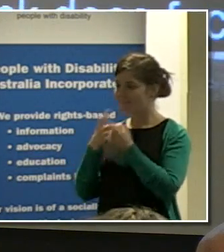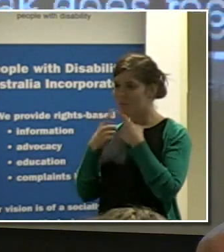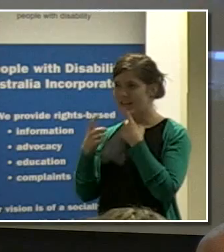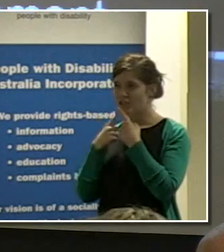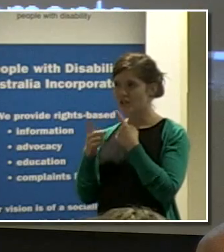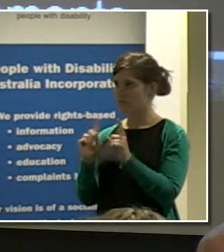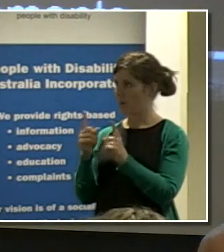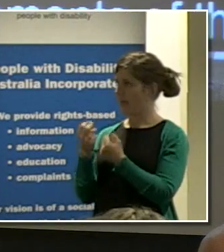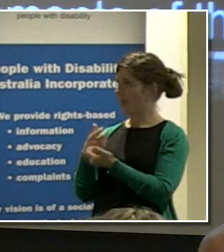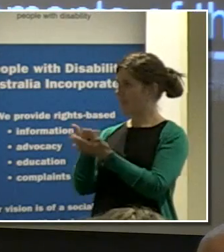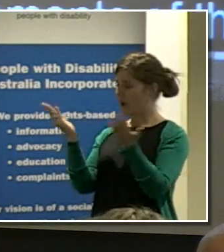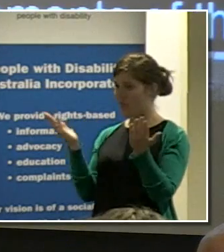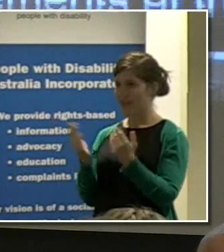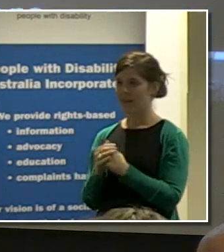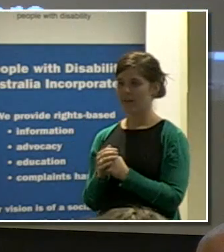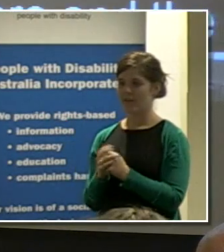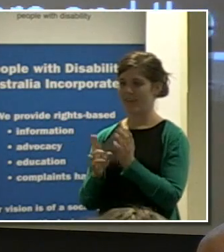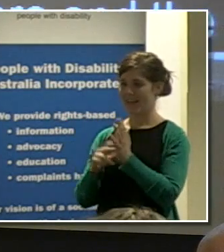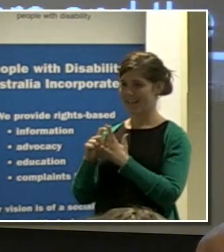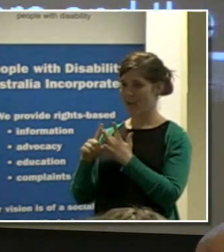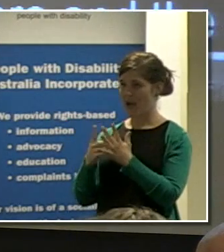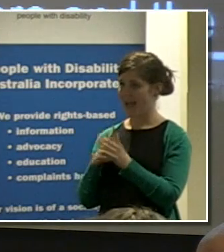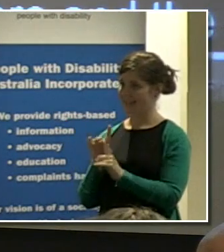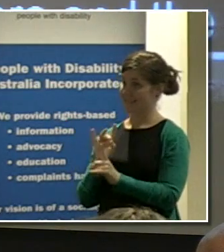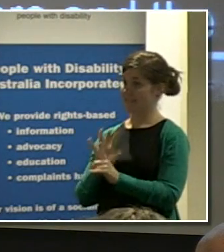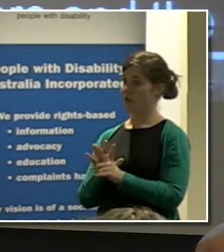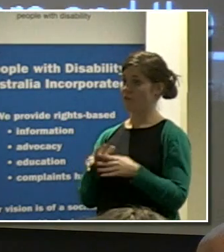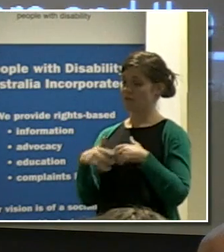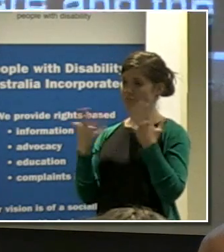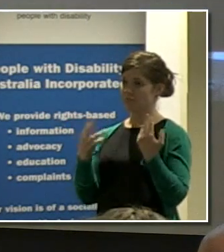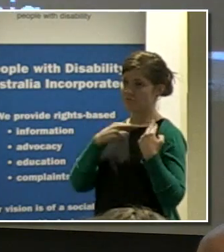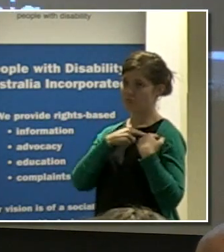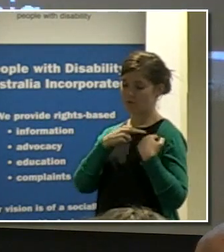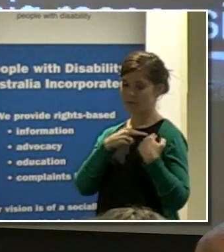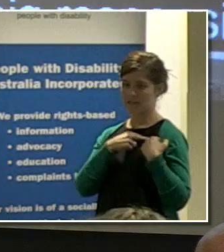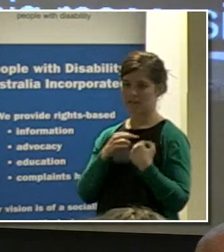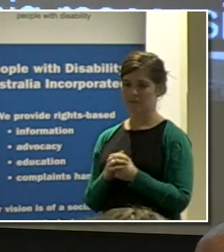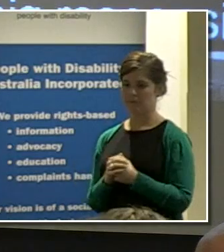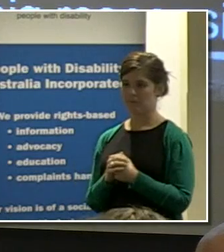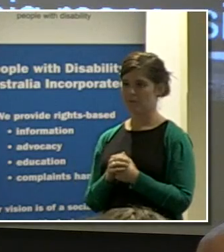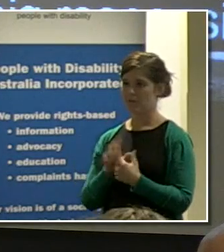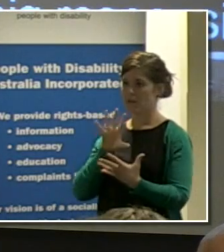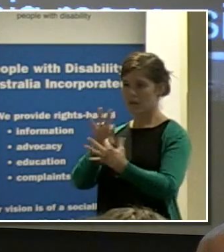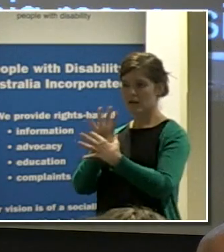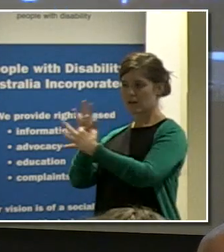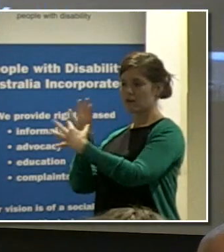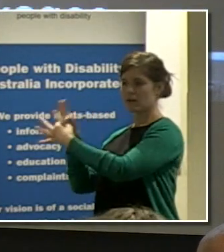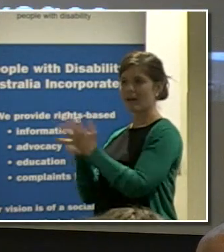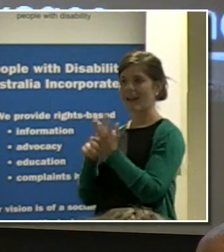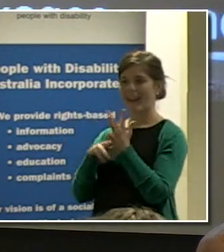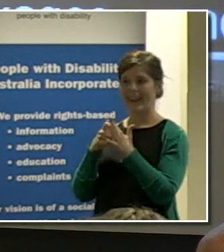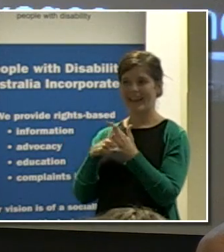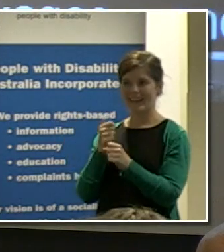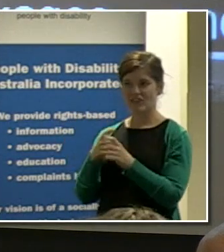out there, and the agency itself has a big responsibility there. The linkages, and that's not only delivered